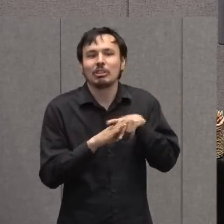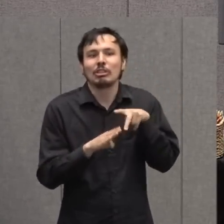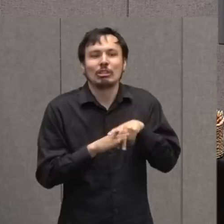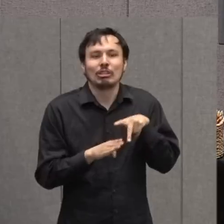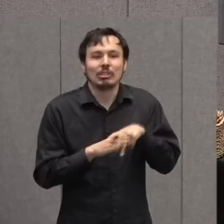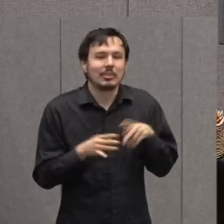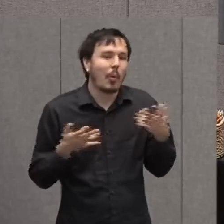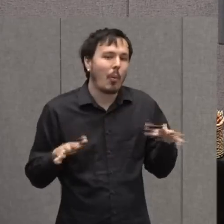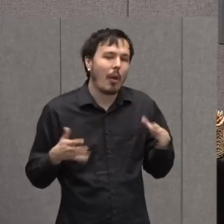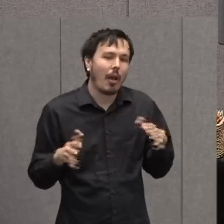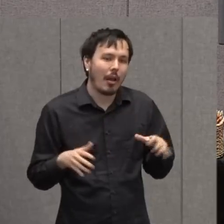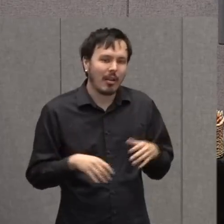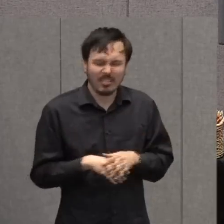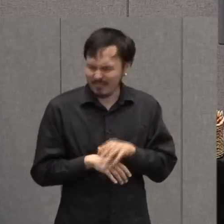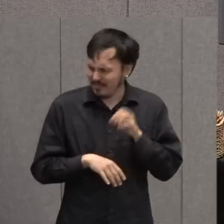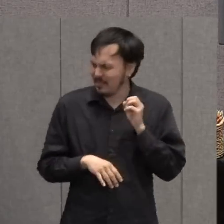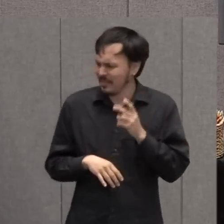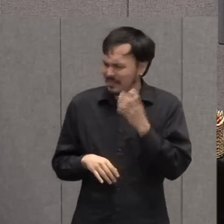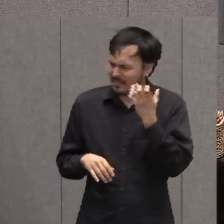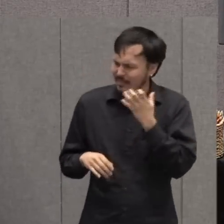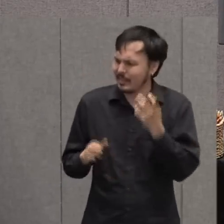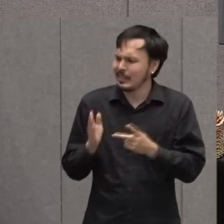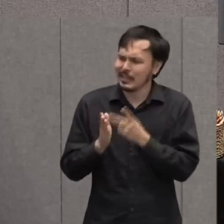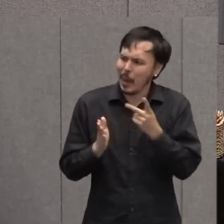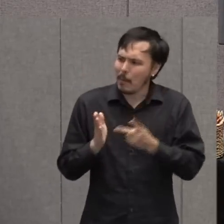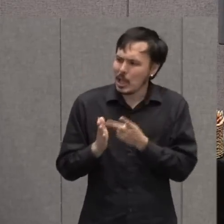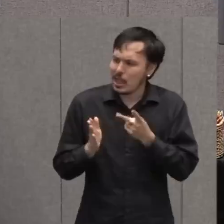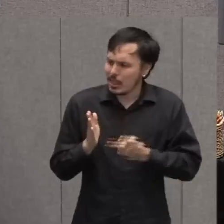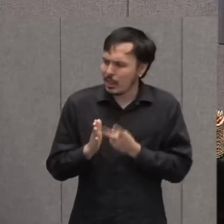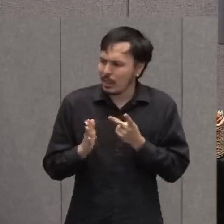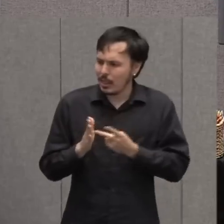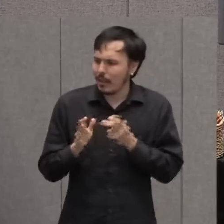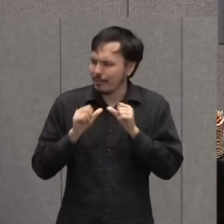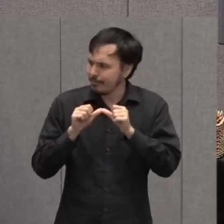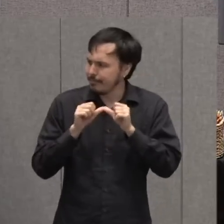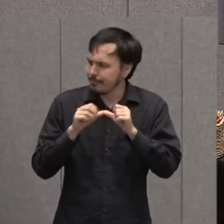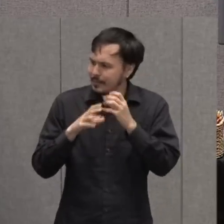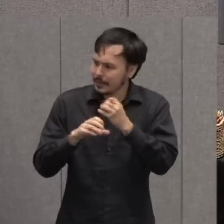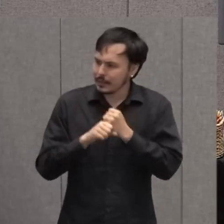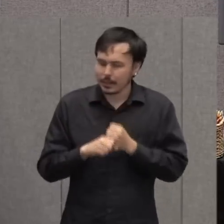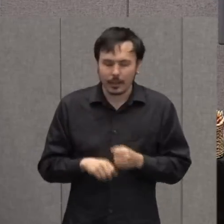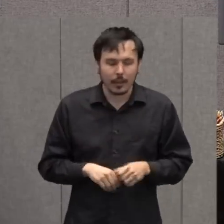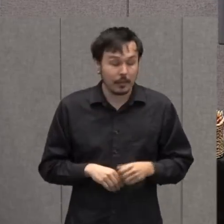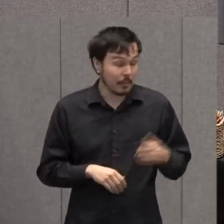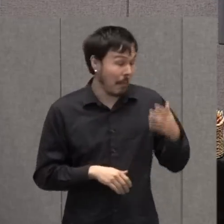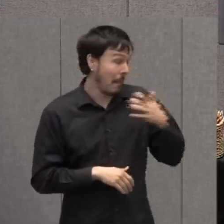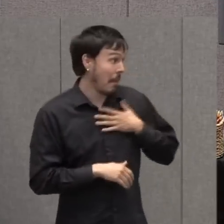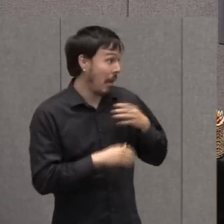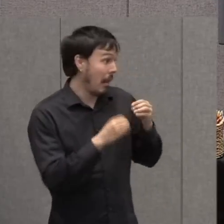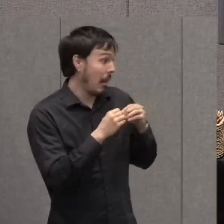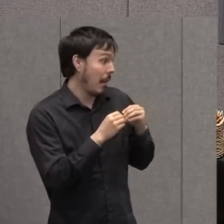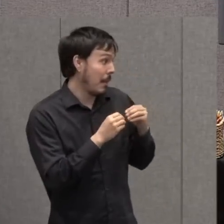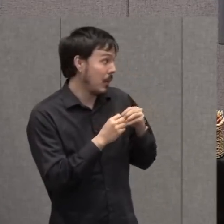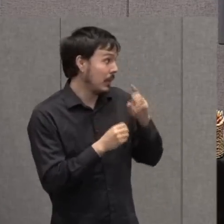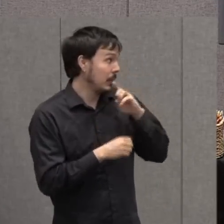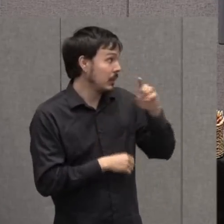Okay, I keep getting double numbers. Wow. I mean, well, but. All right. I have the number